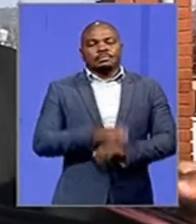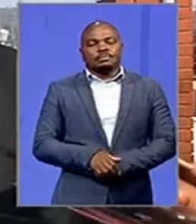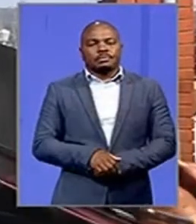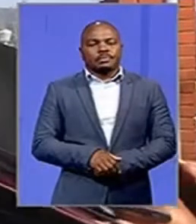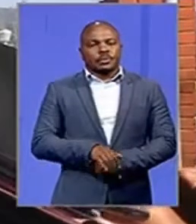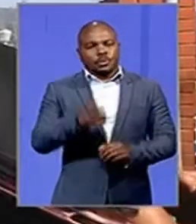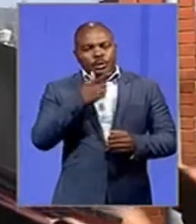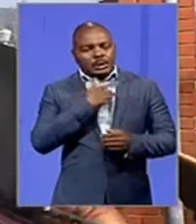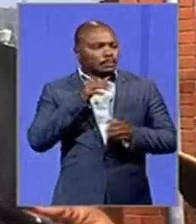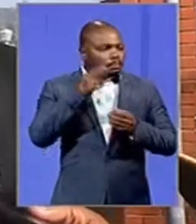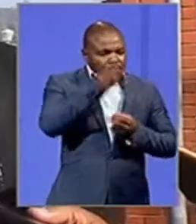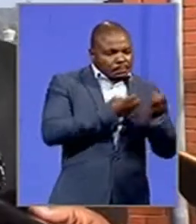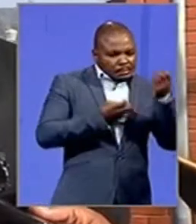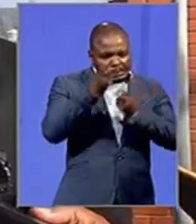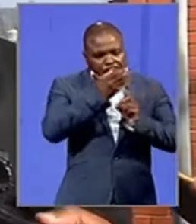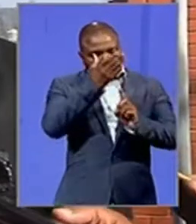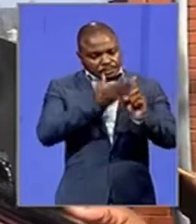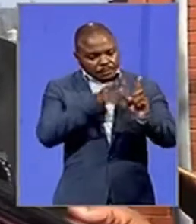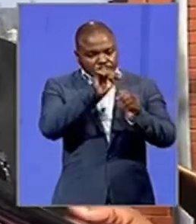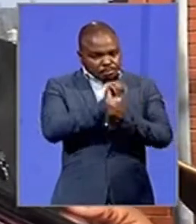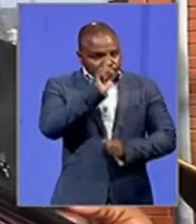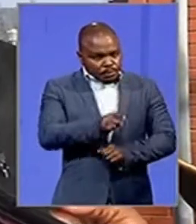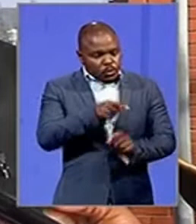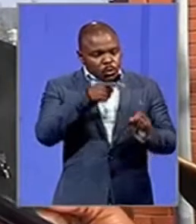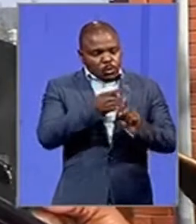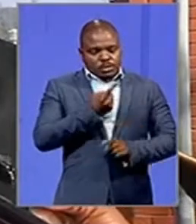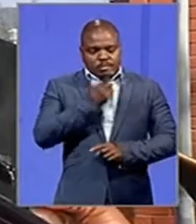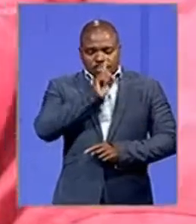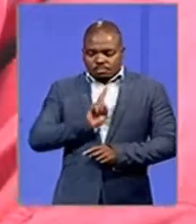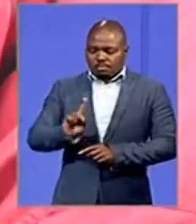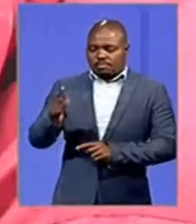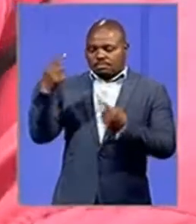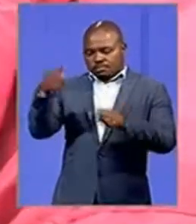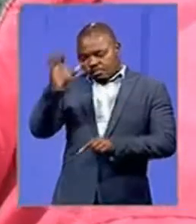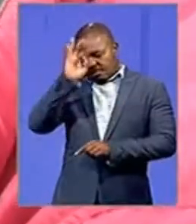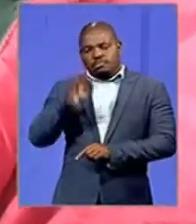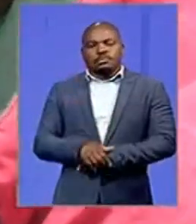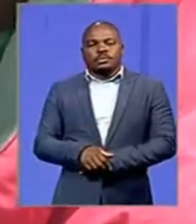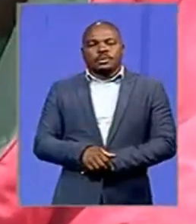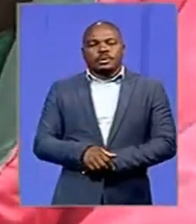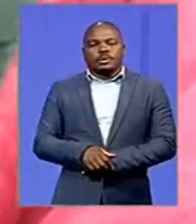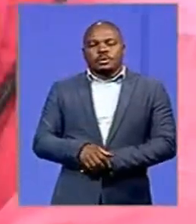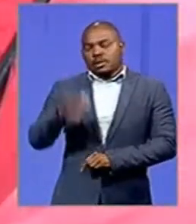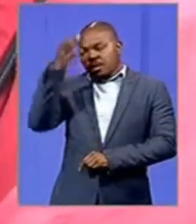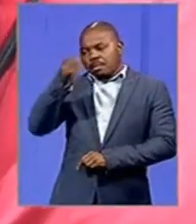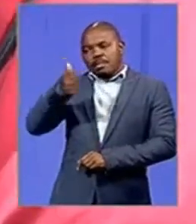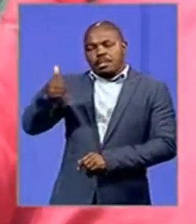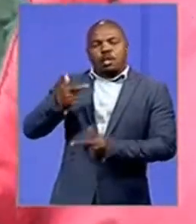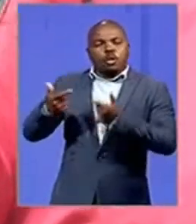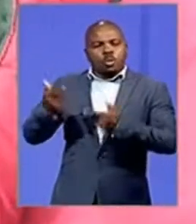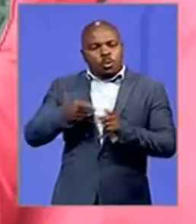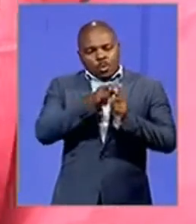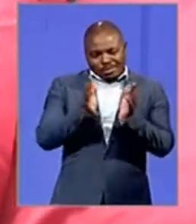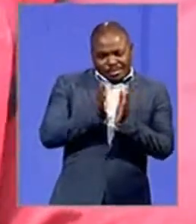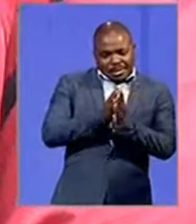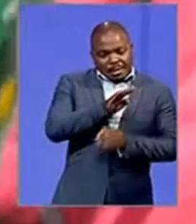pressure abounded for him to be arrested, he handed himself over to the police. Boramolao ba mmušo ba kgatlhanong le kgopelo ya